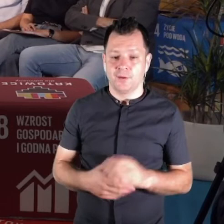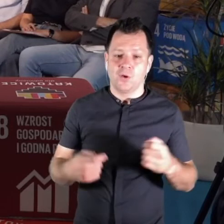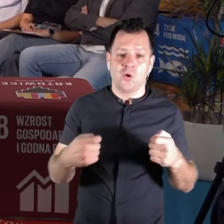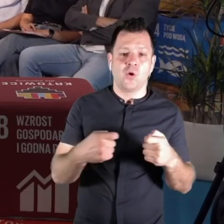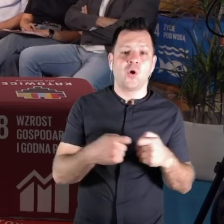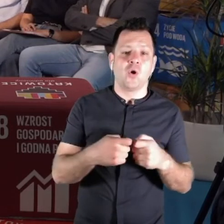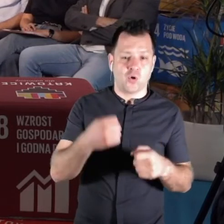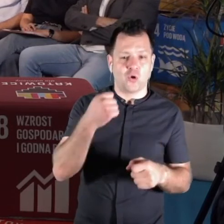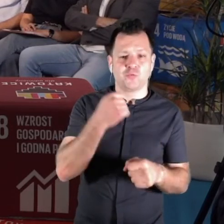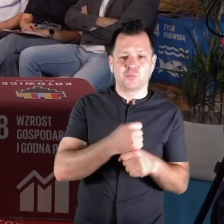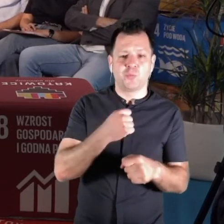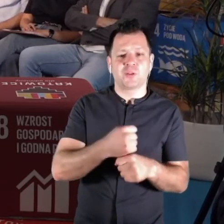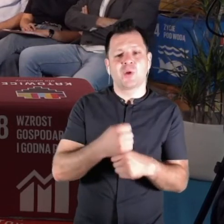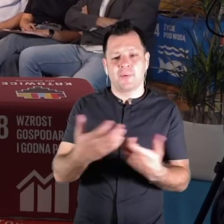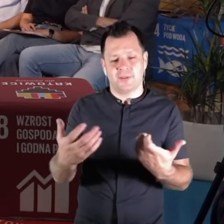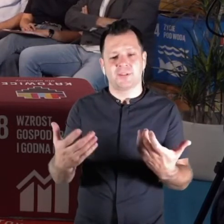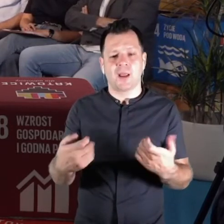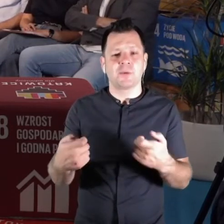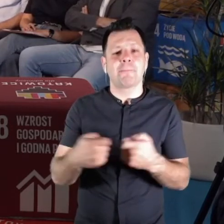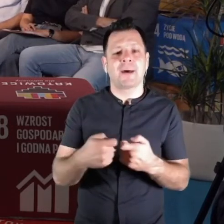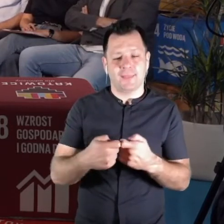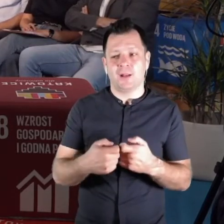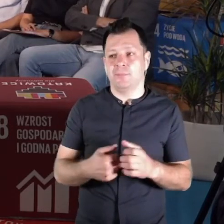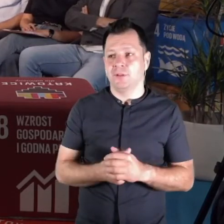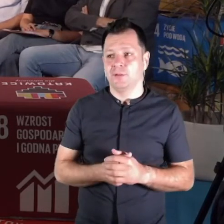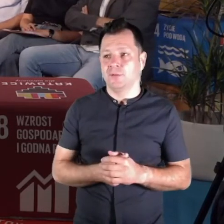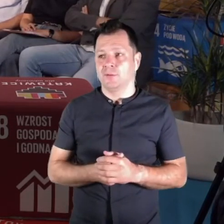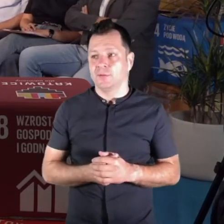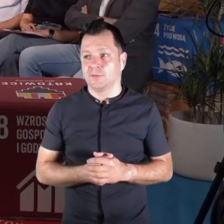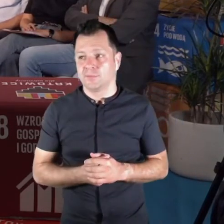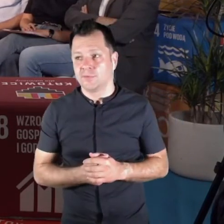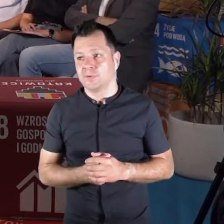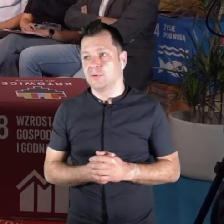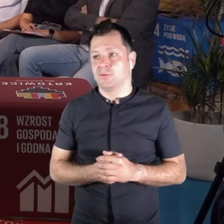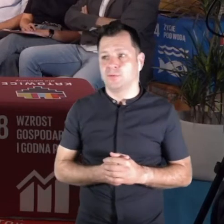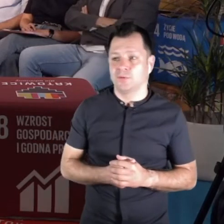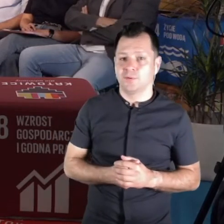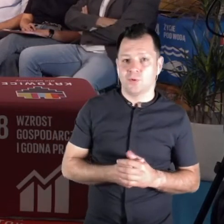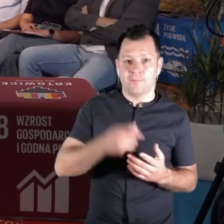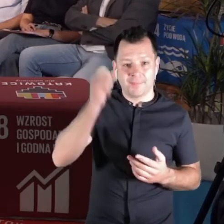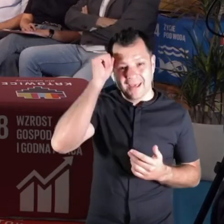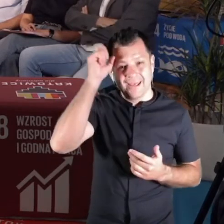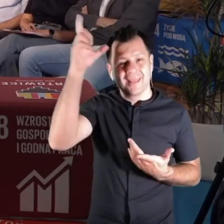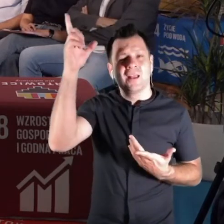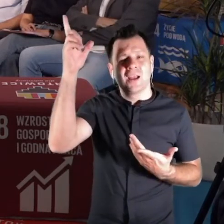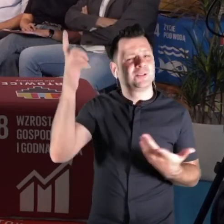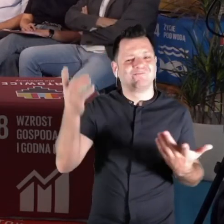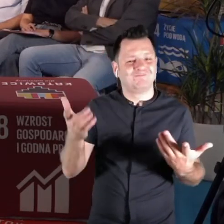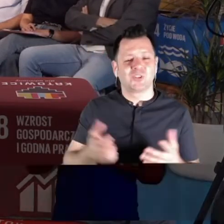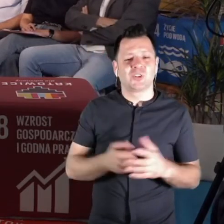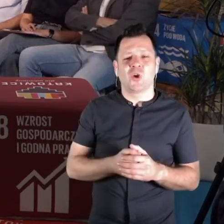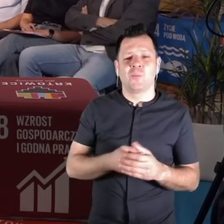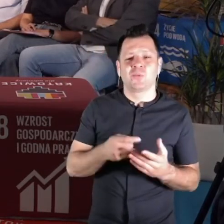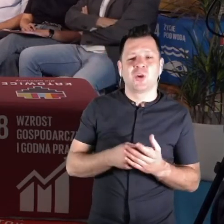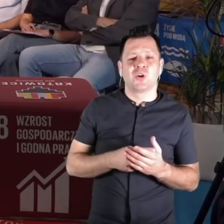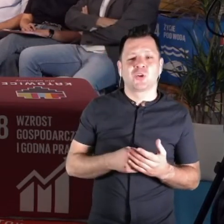model that will take different parameters and will predict when does a tree probably needs water, so that we can